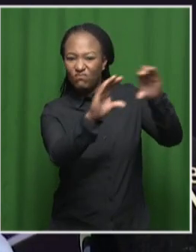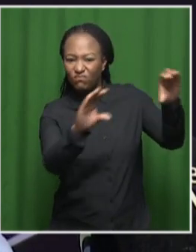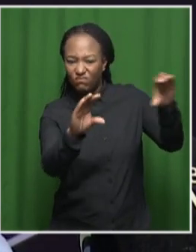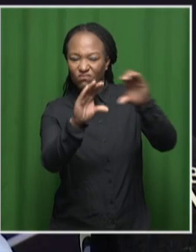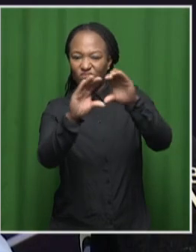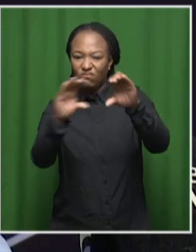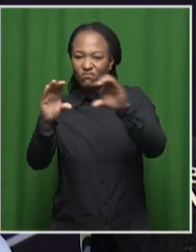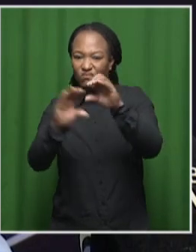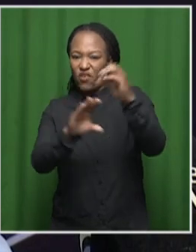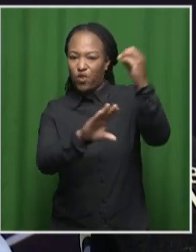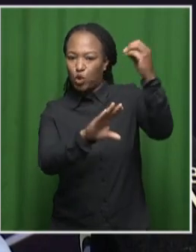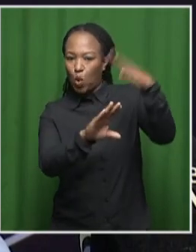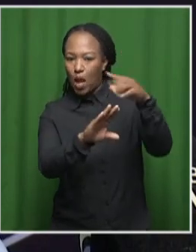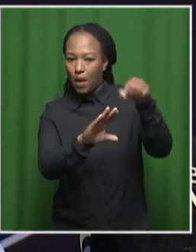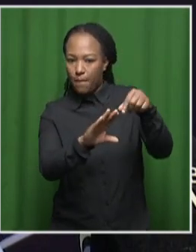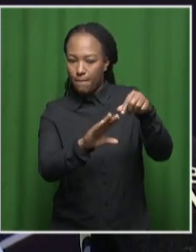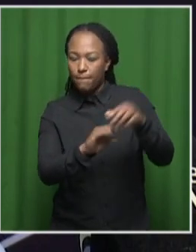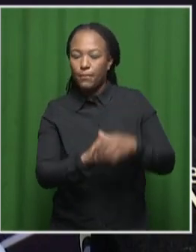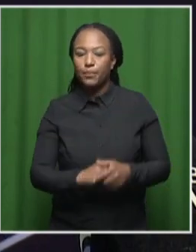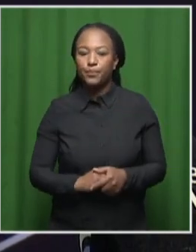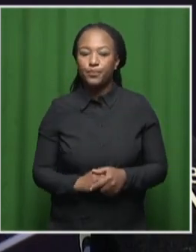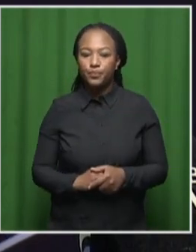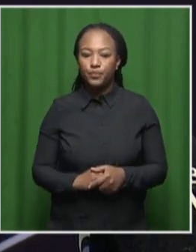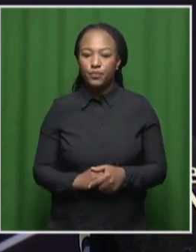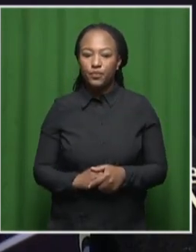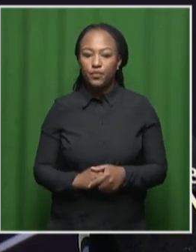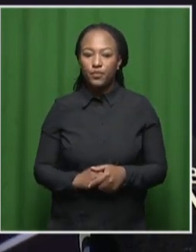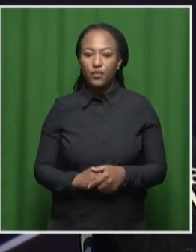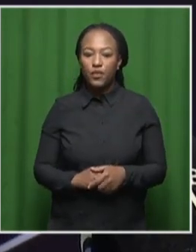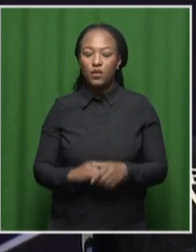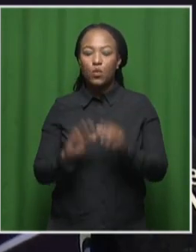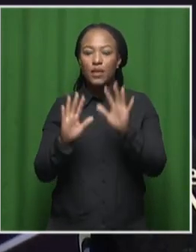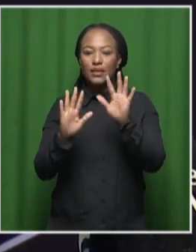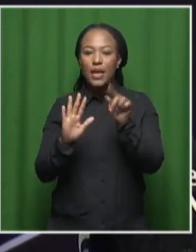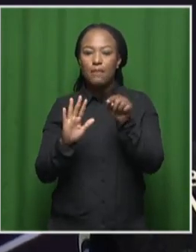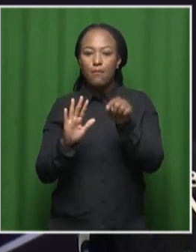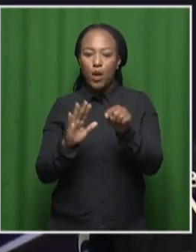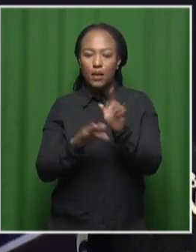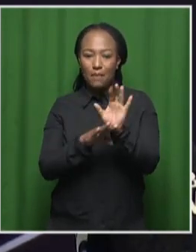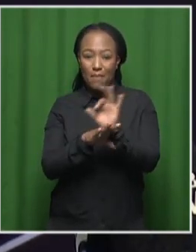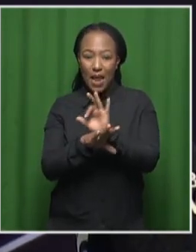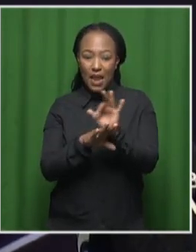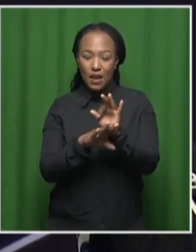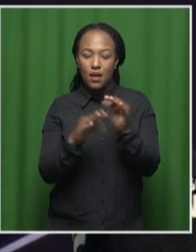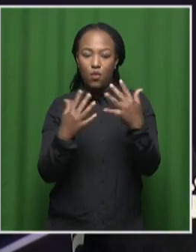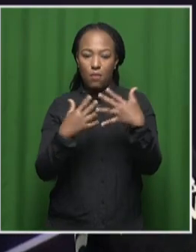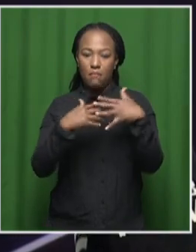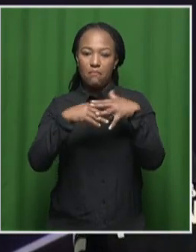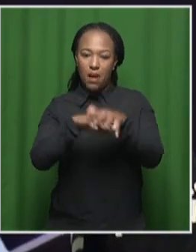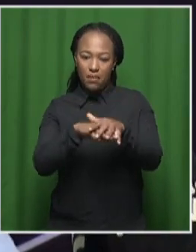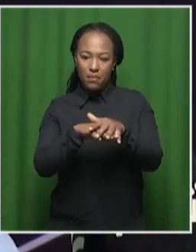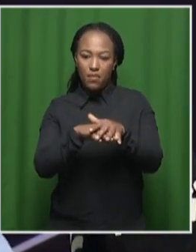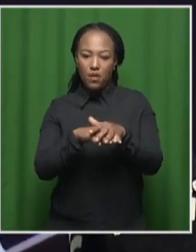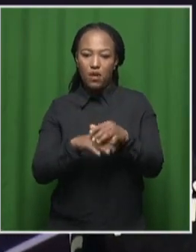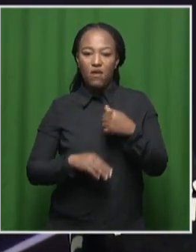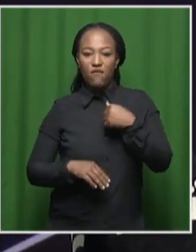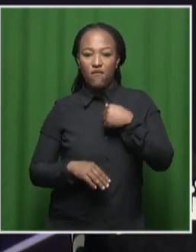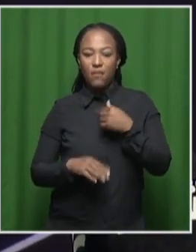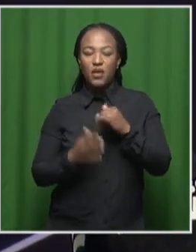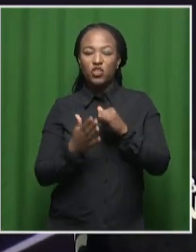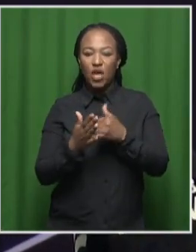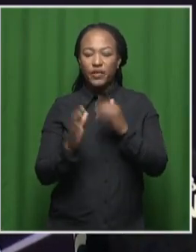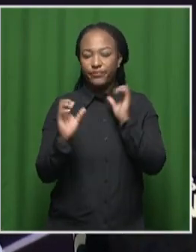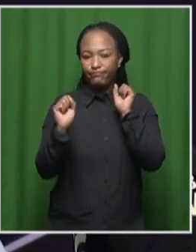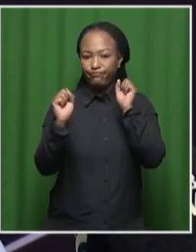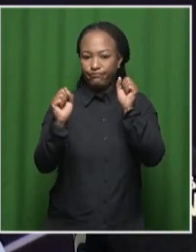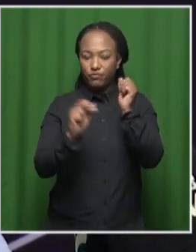program contained in the City Power 10-point plan. For me, I just wanted to give just a brief